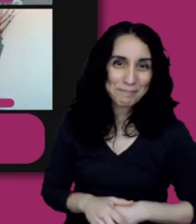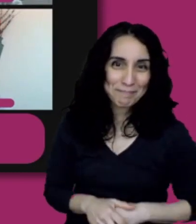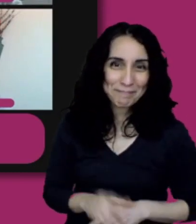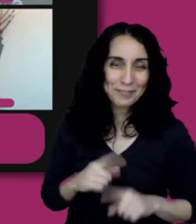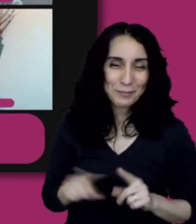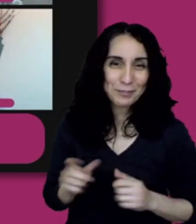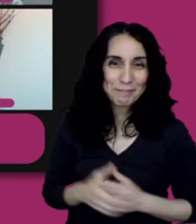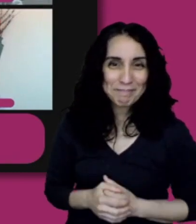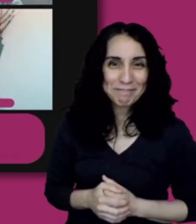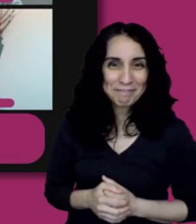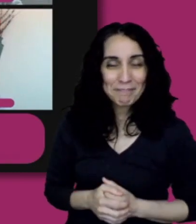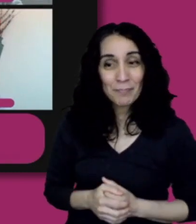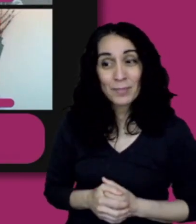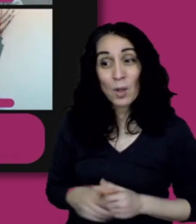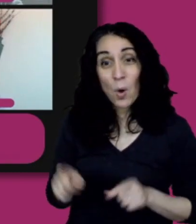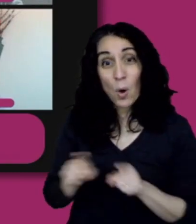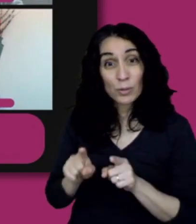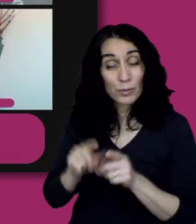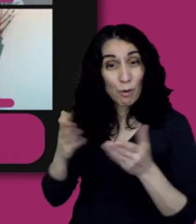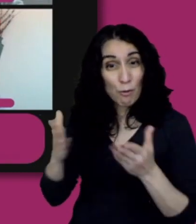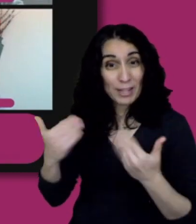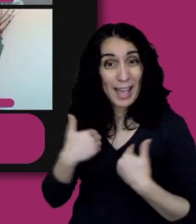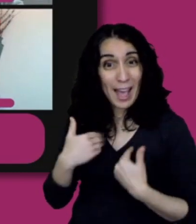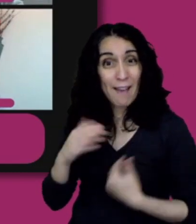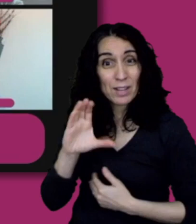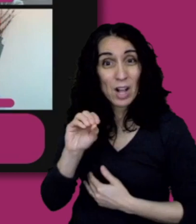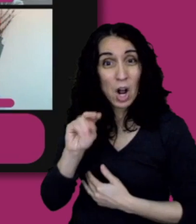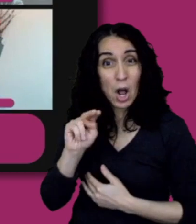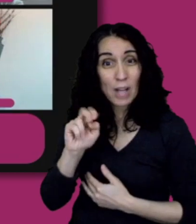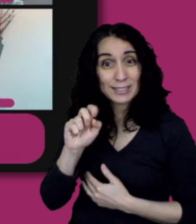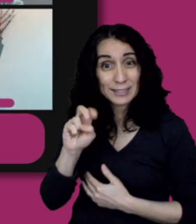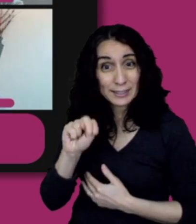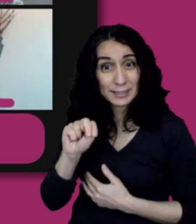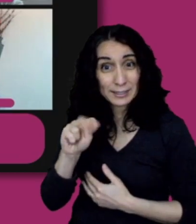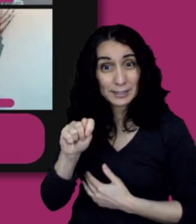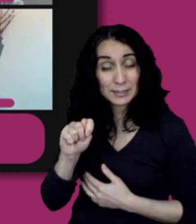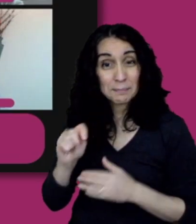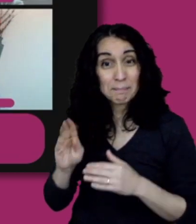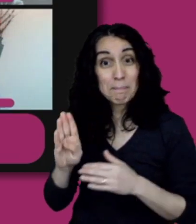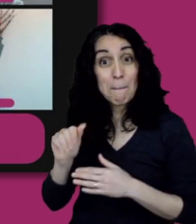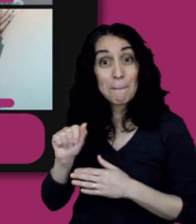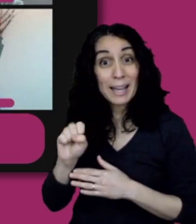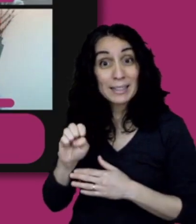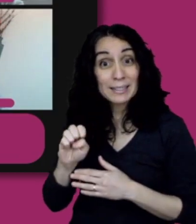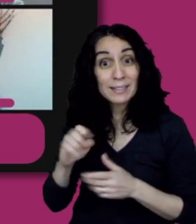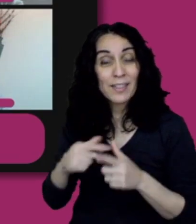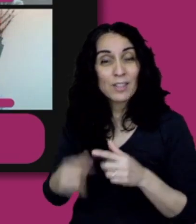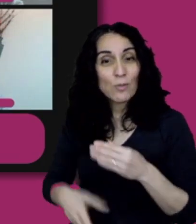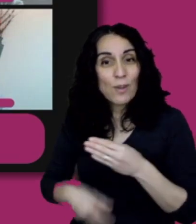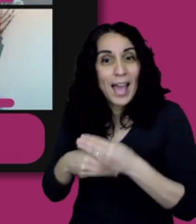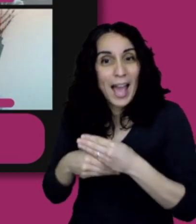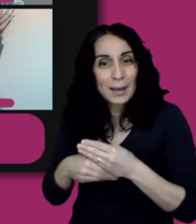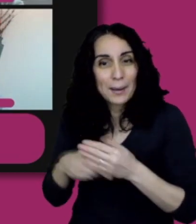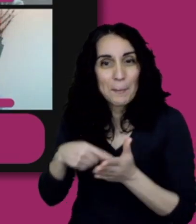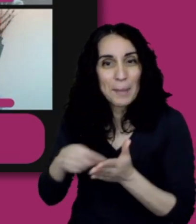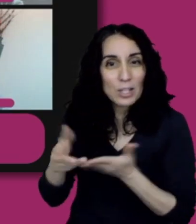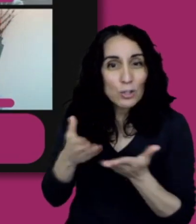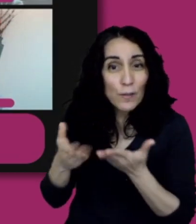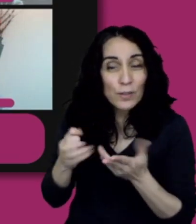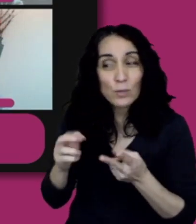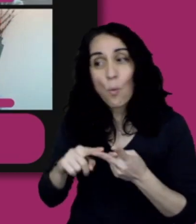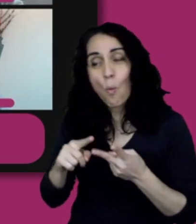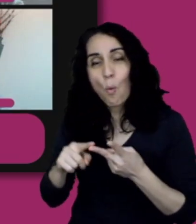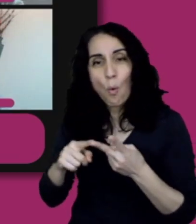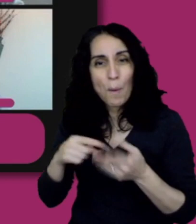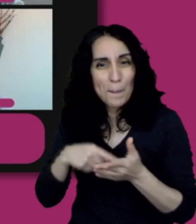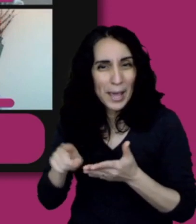And then the other alternative would be is if you already had a content base where you'd say been building content and then decided to add a pay